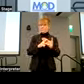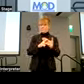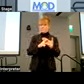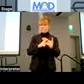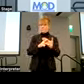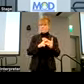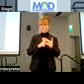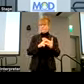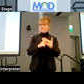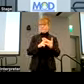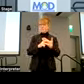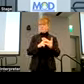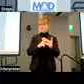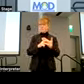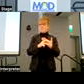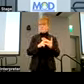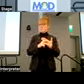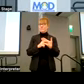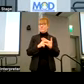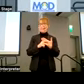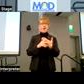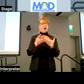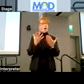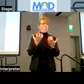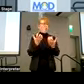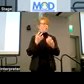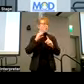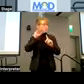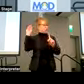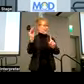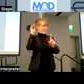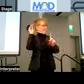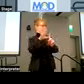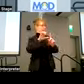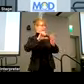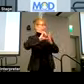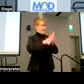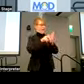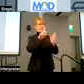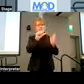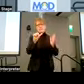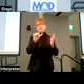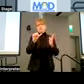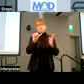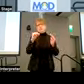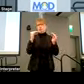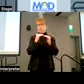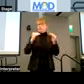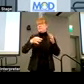shed a light and a highlight on disability justice and health equity through the digital space.